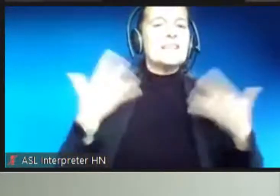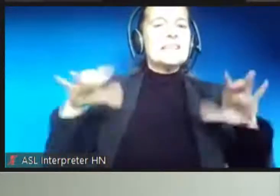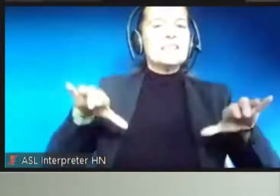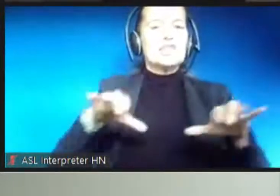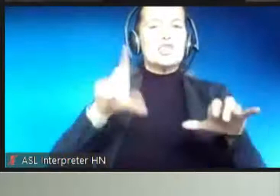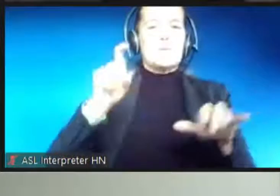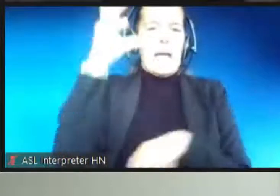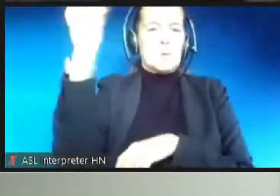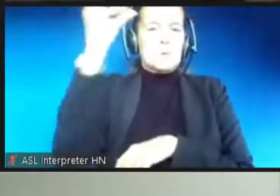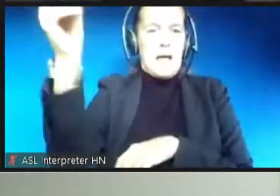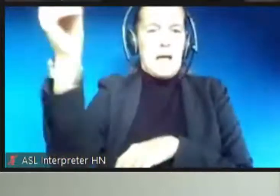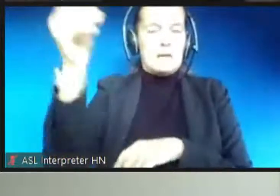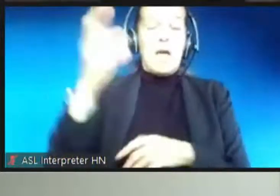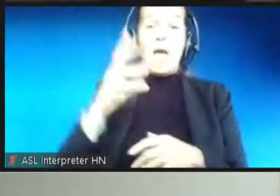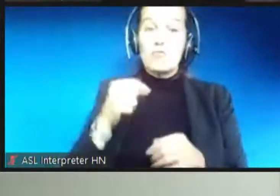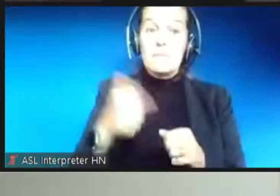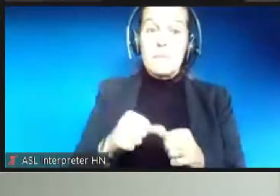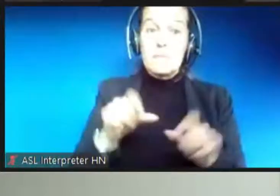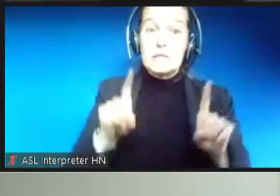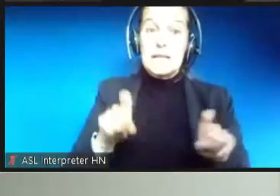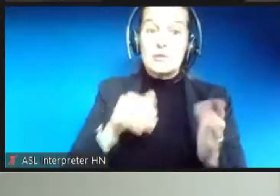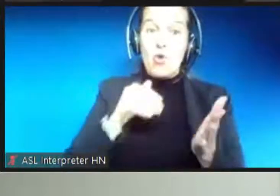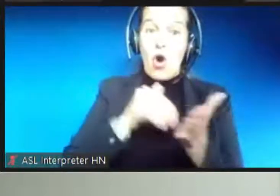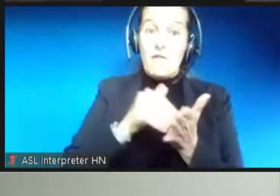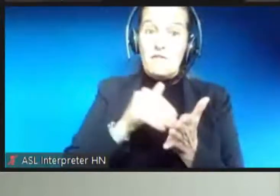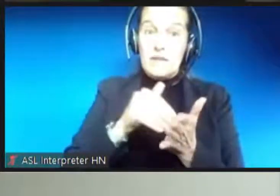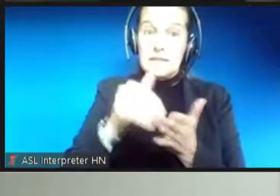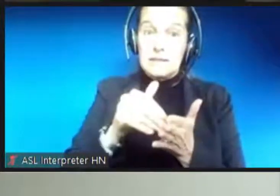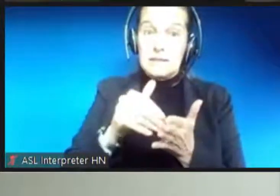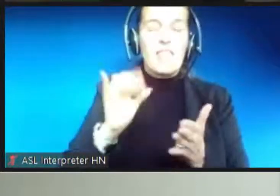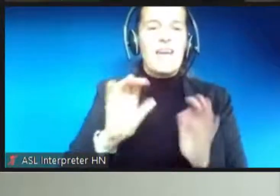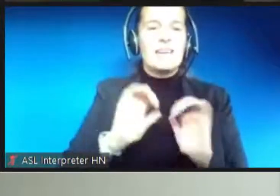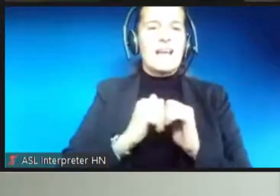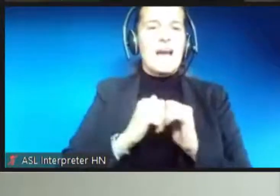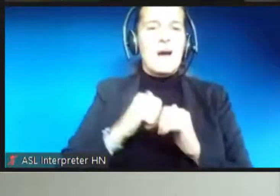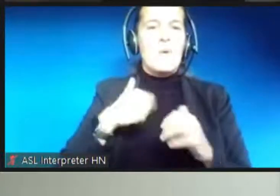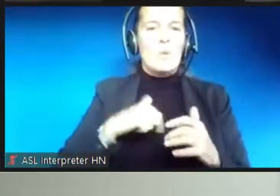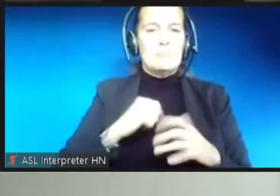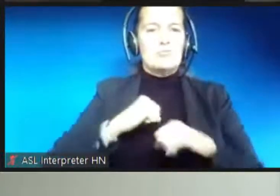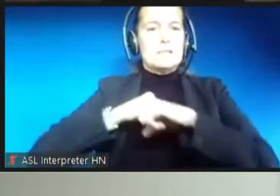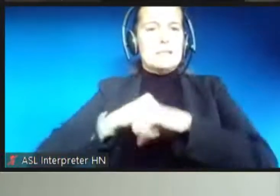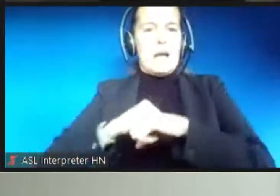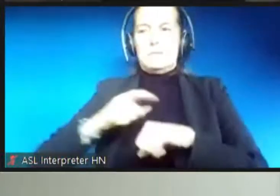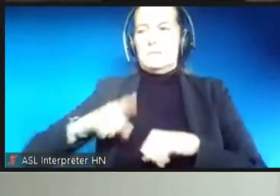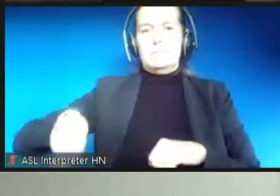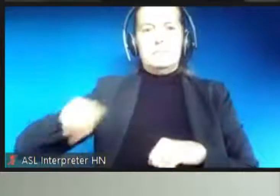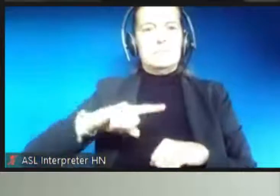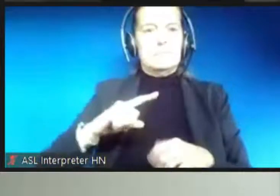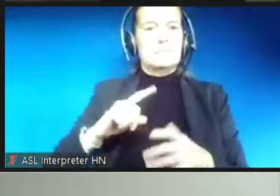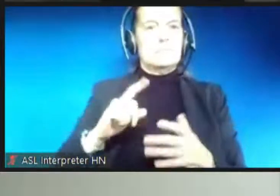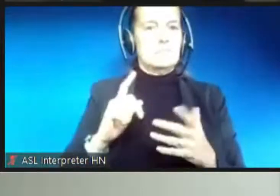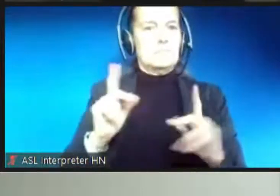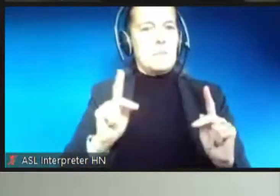remember to test often. This is how we protect our communities and our loved ones and prevent outbreaks.